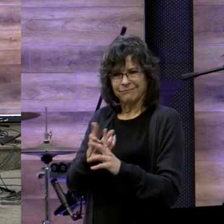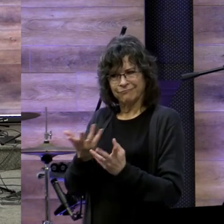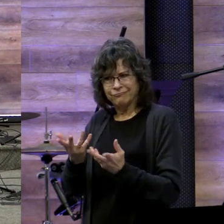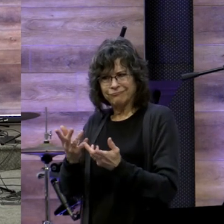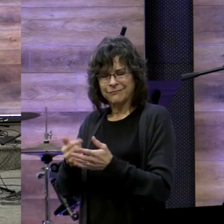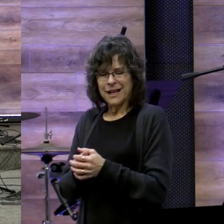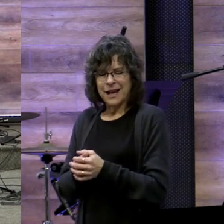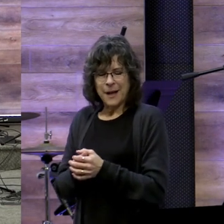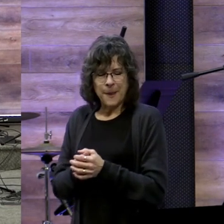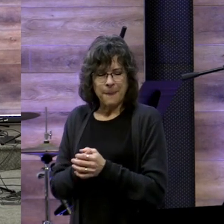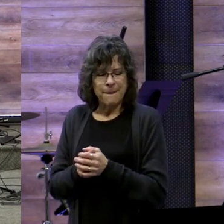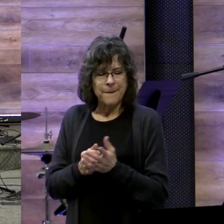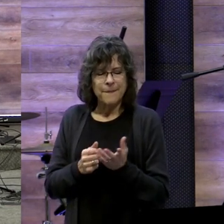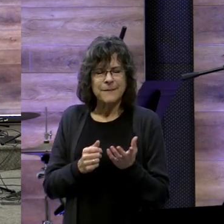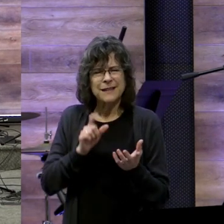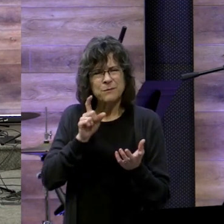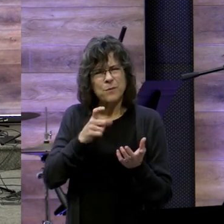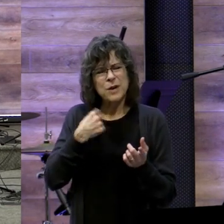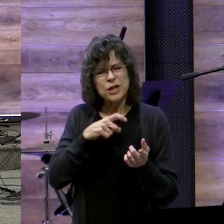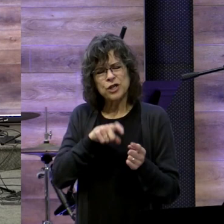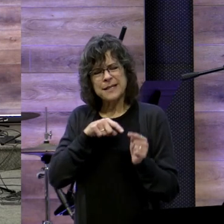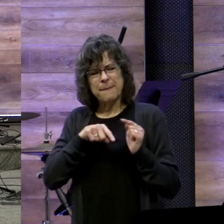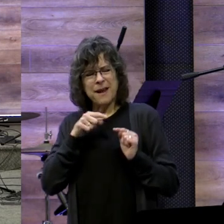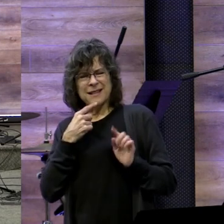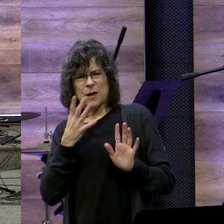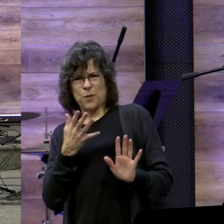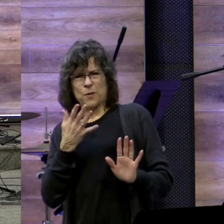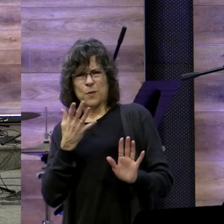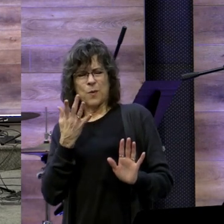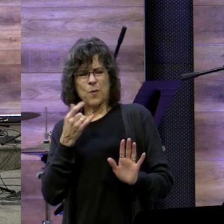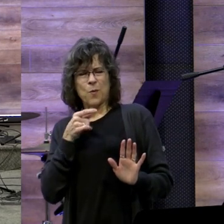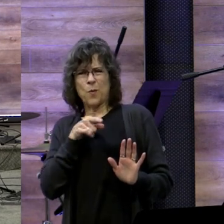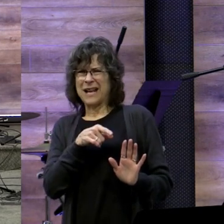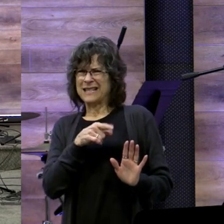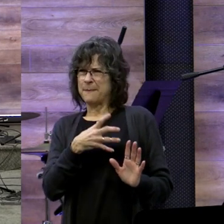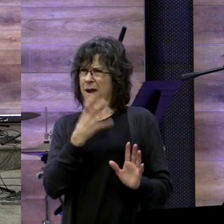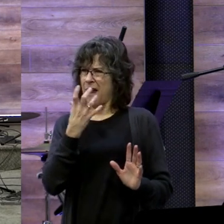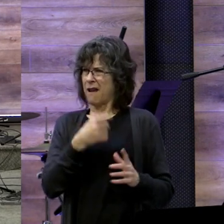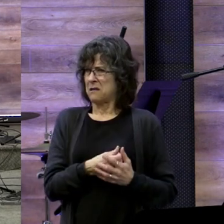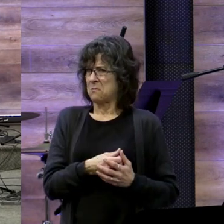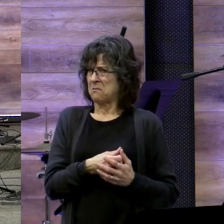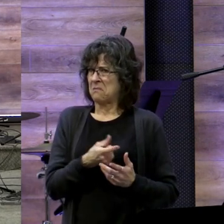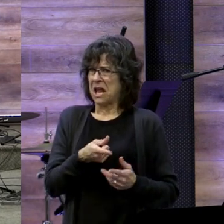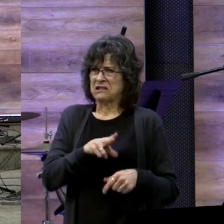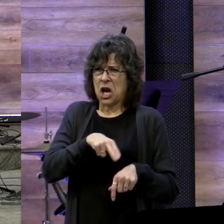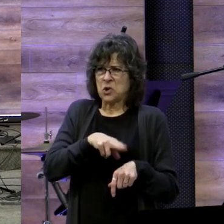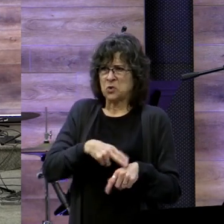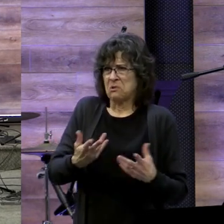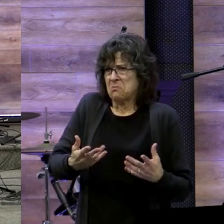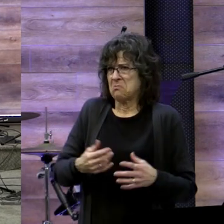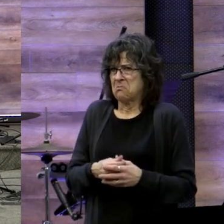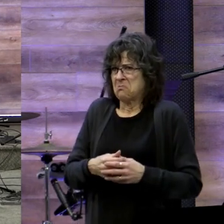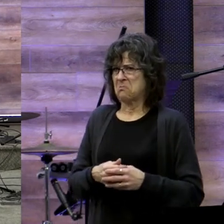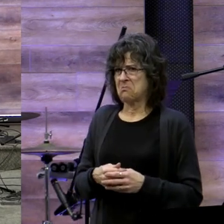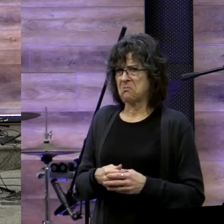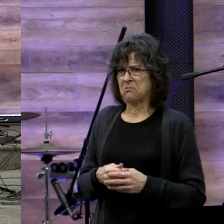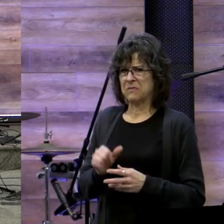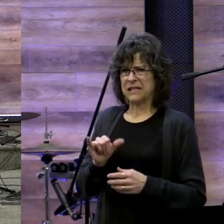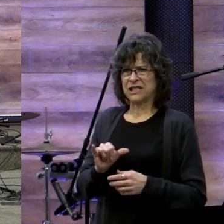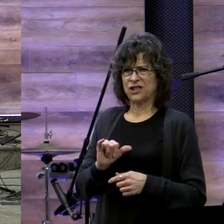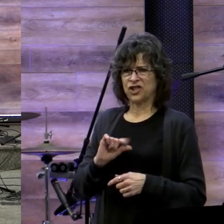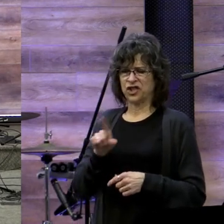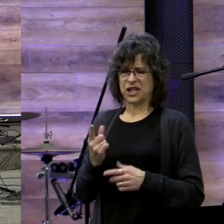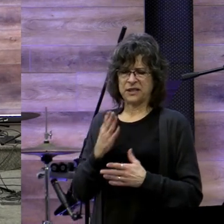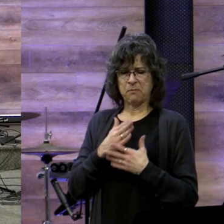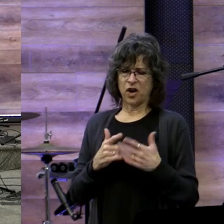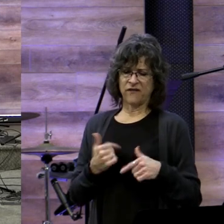Which should cause us to step back and say, why would Jesus be mad? I mean, isn't death natural? Isn't this just a part of